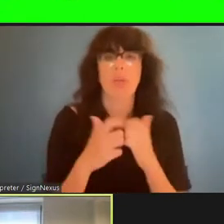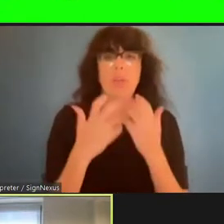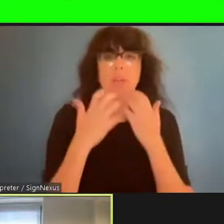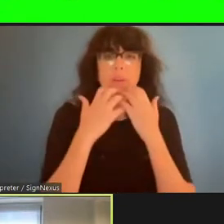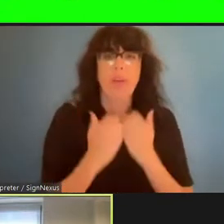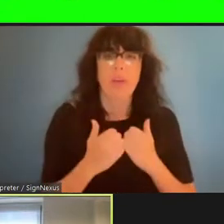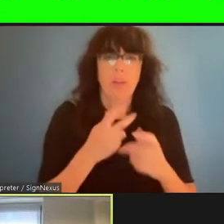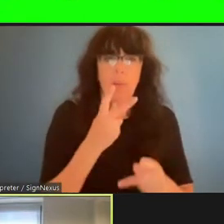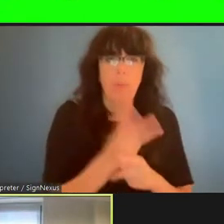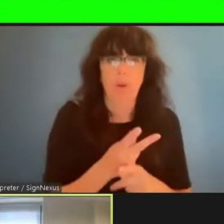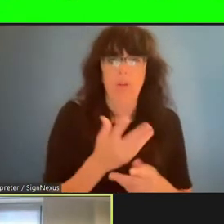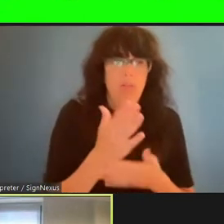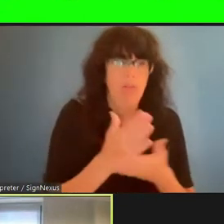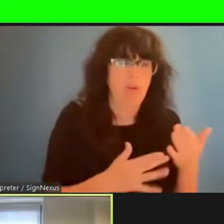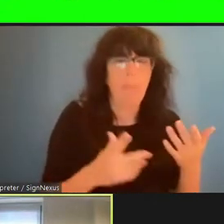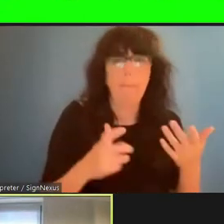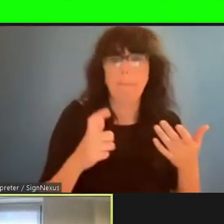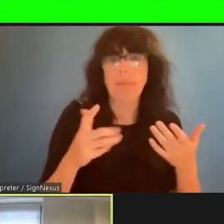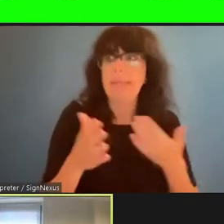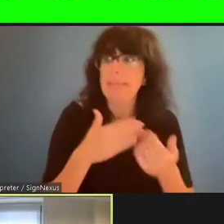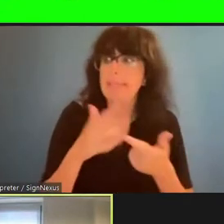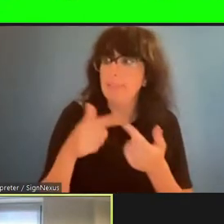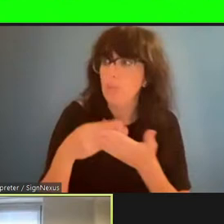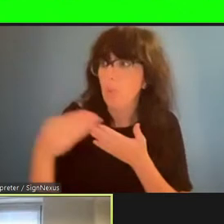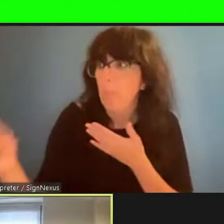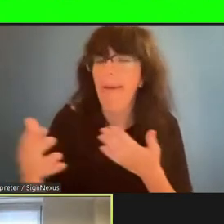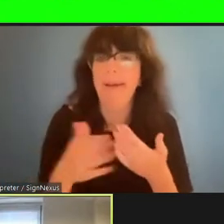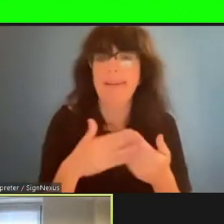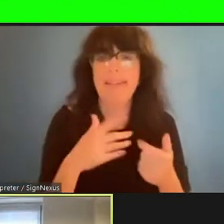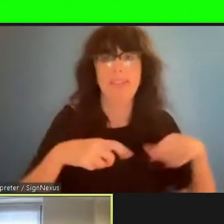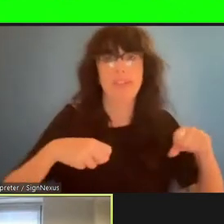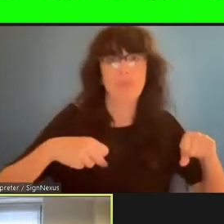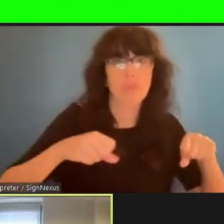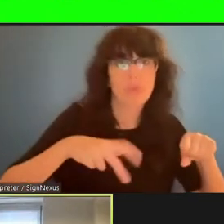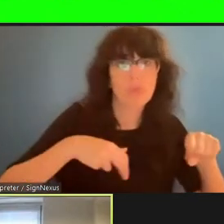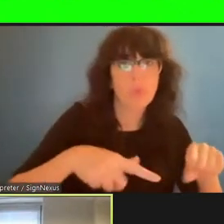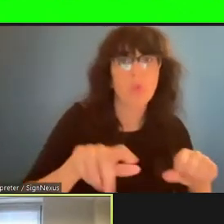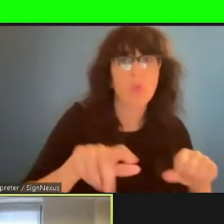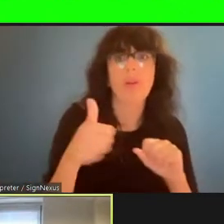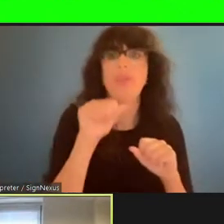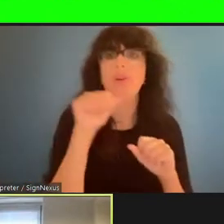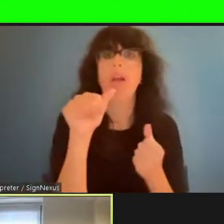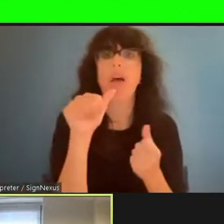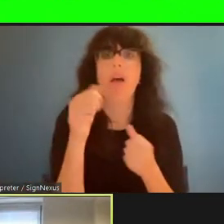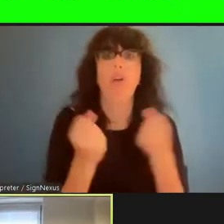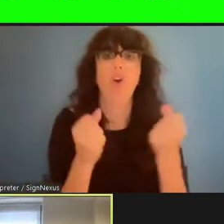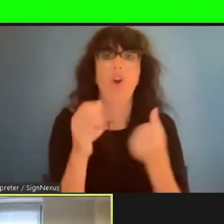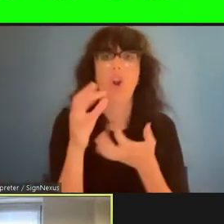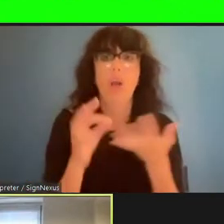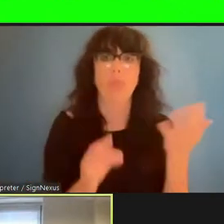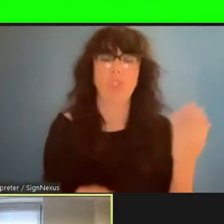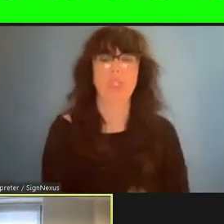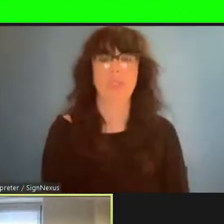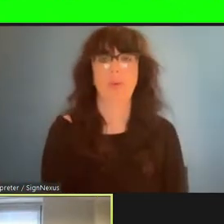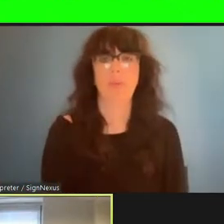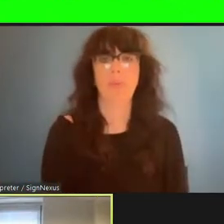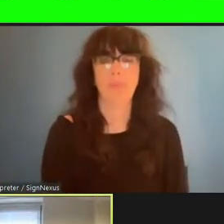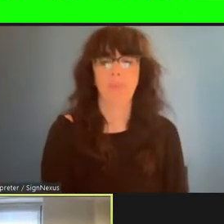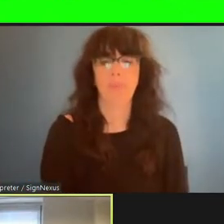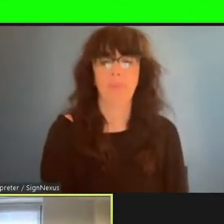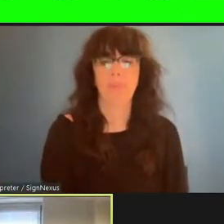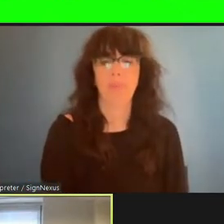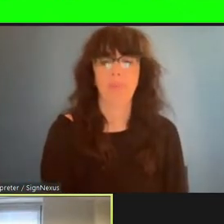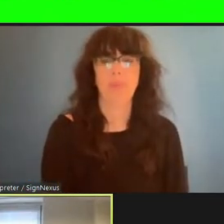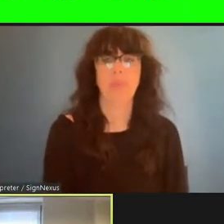easier for people to bike make it easier for people to take scooters and other non-car options um i'd also like to see